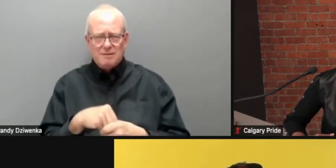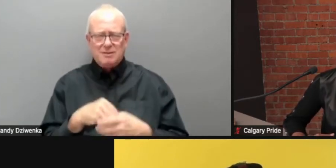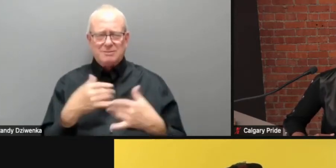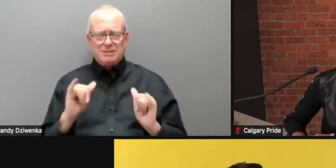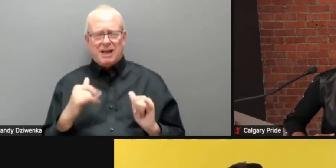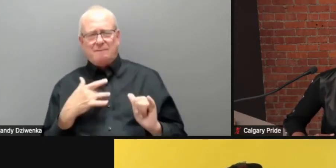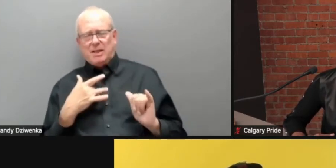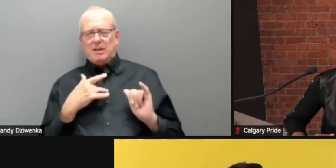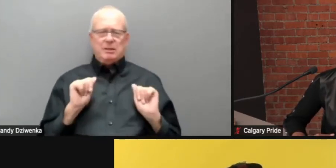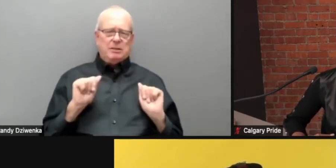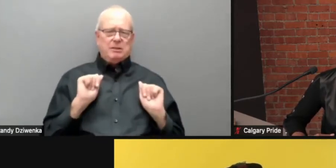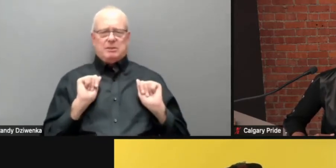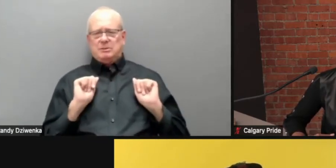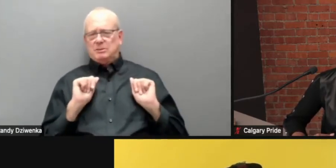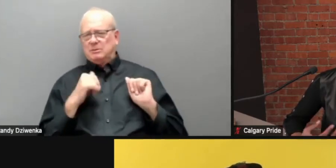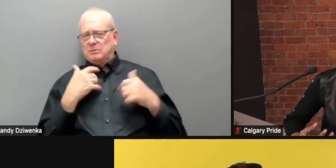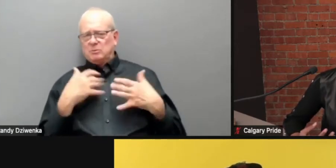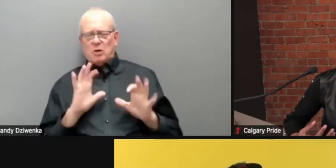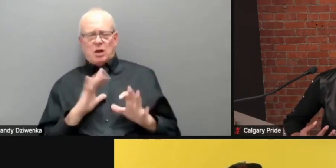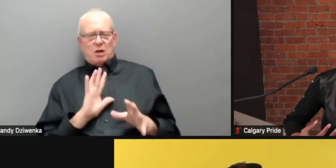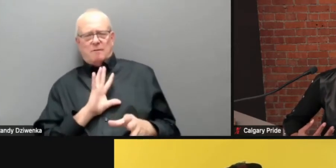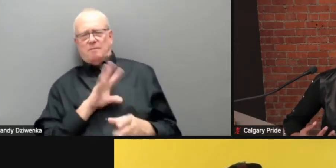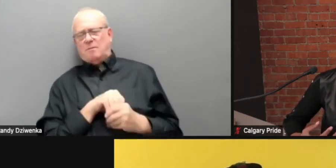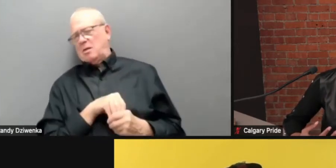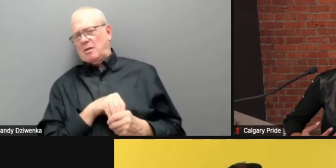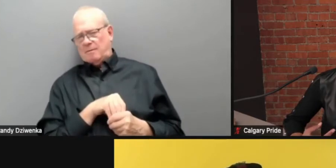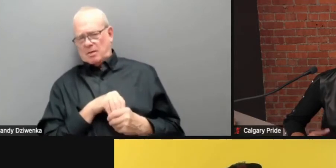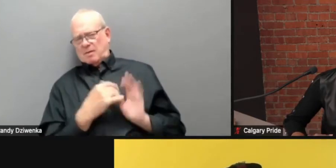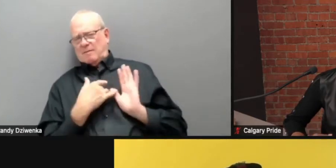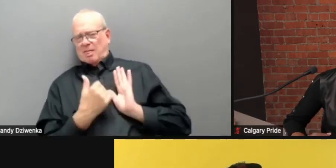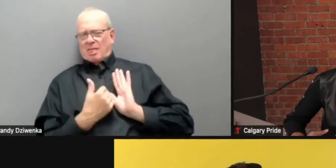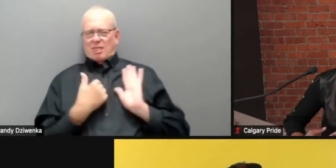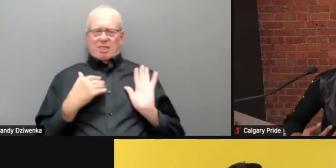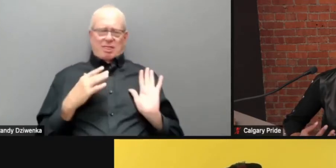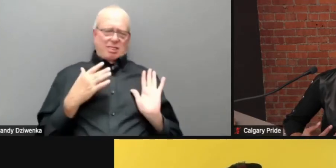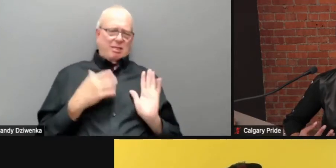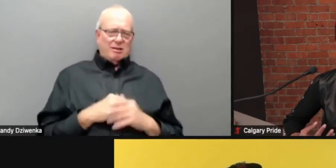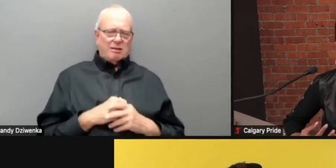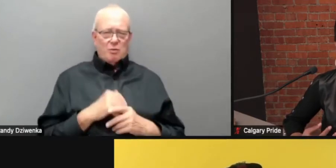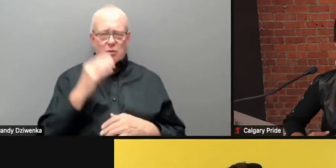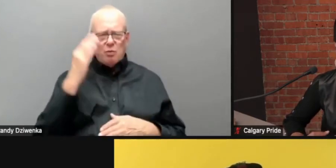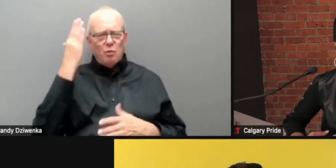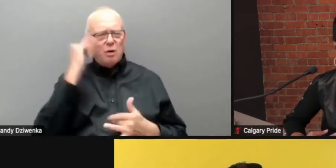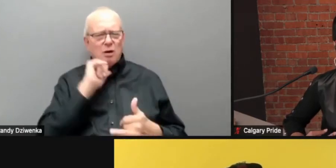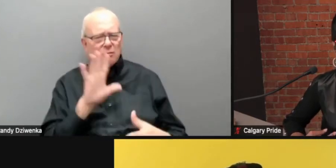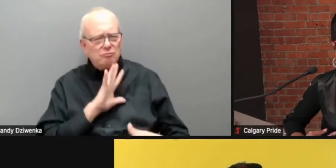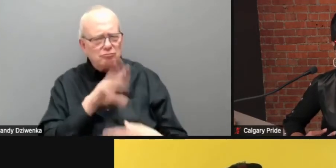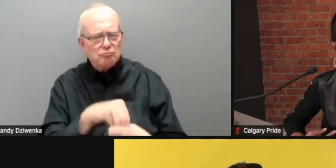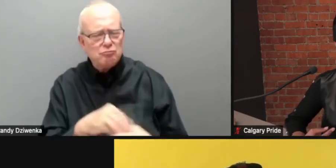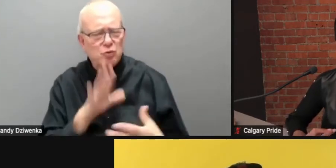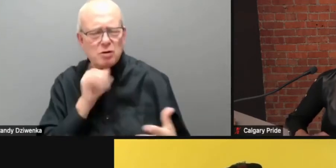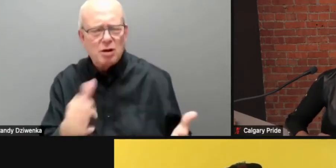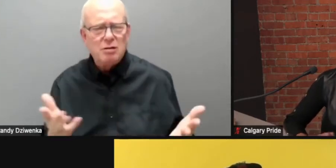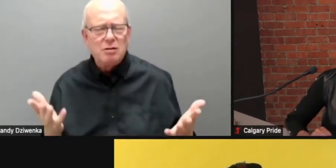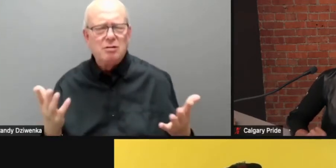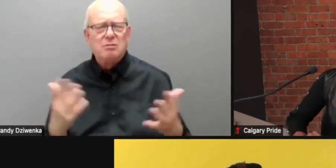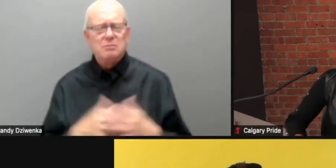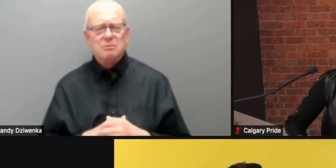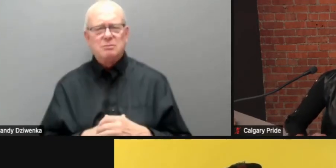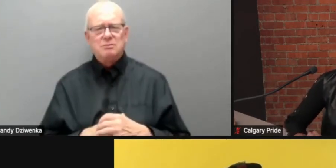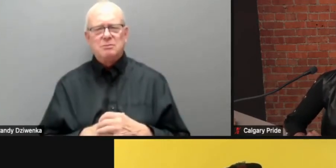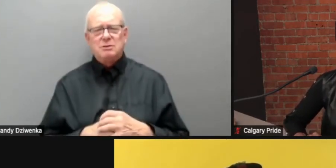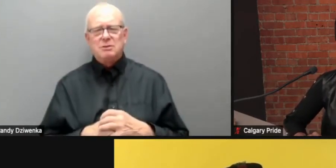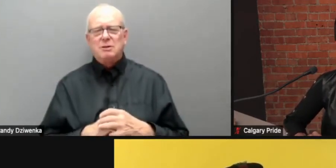feel some of the barriers are, and what would you, if you had to give them words of wisdom, what would you share with them?